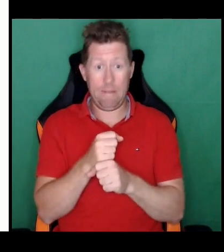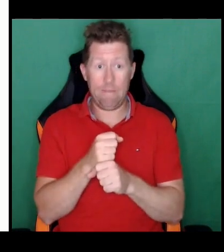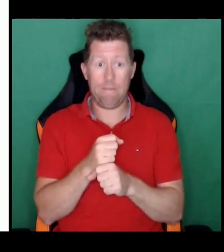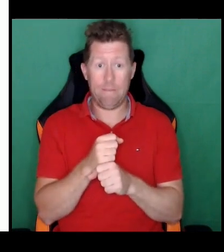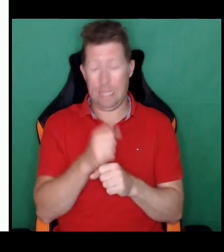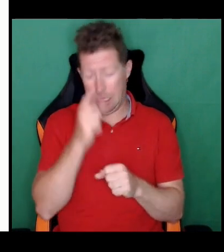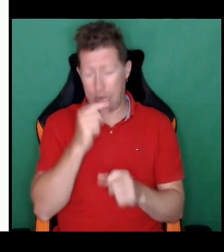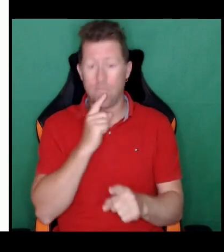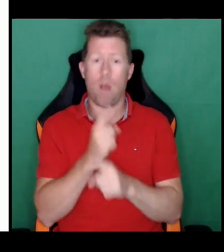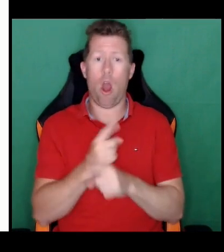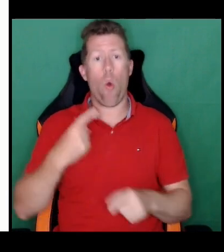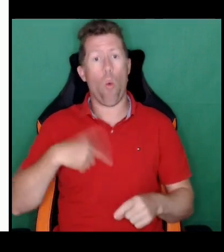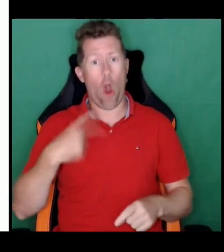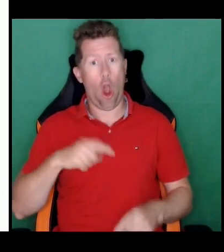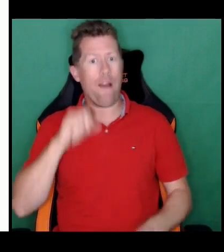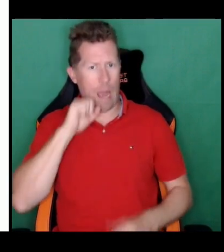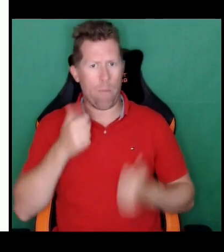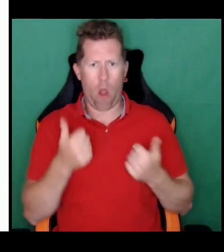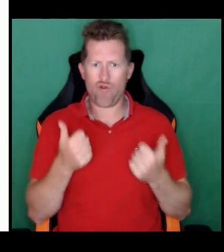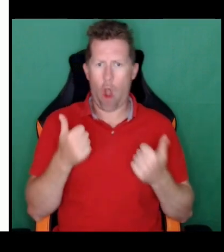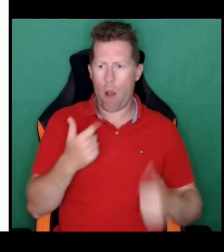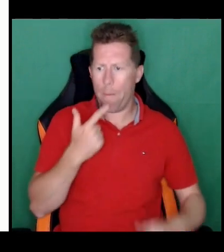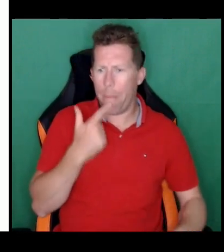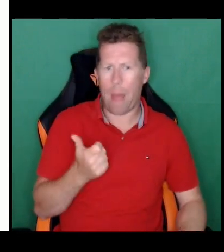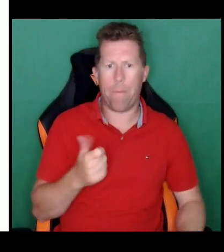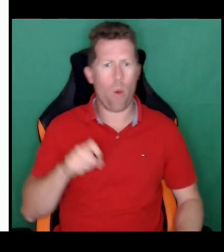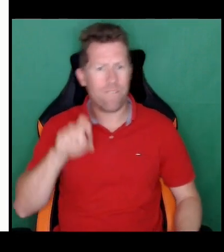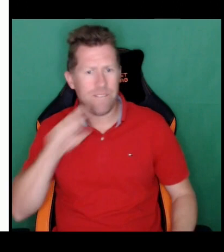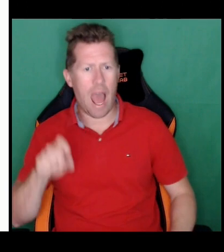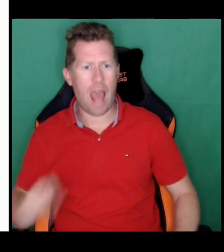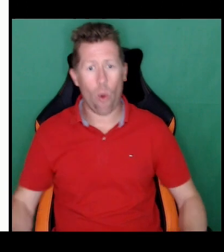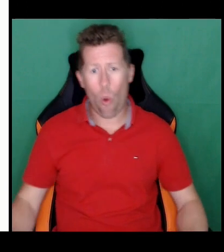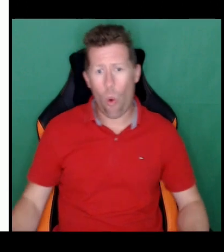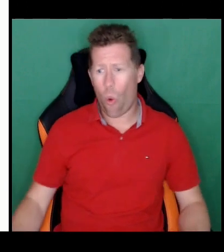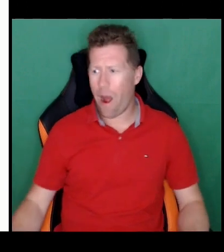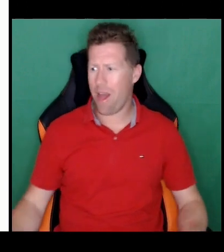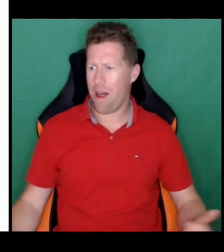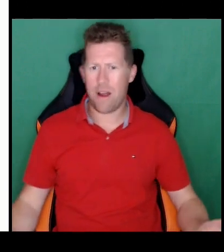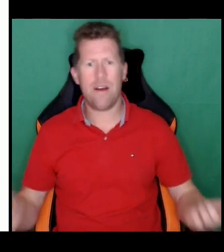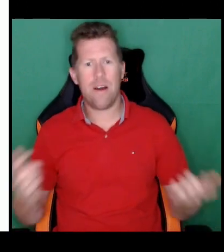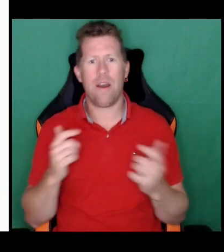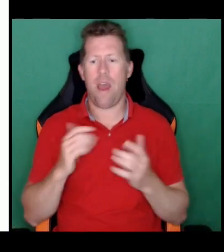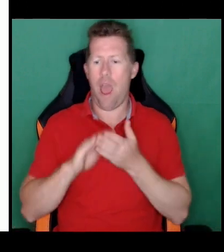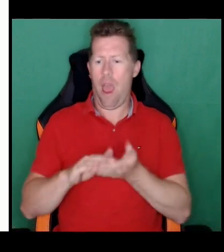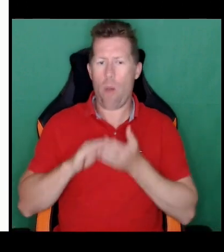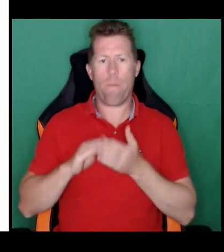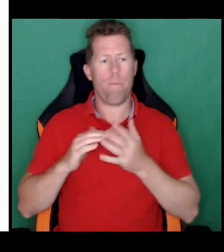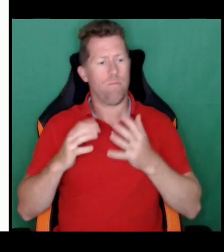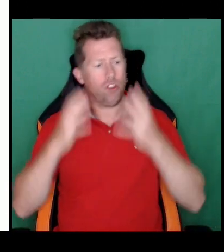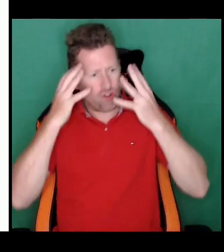a range of reasons why you would vape. Taste, it's fun, the tricks, it helps you fit in, and it helps you cope with